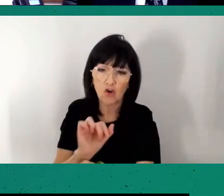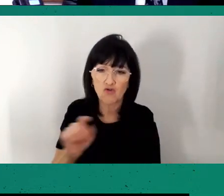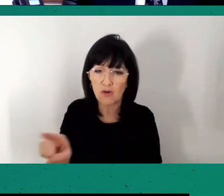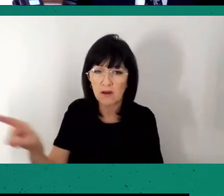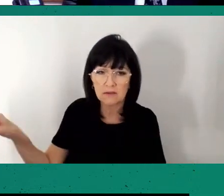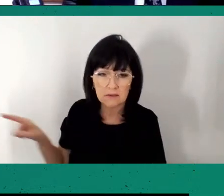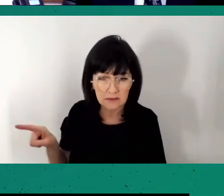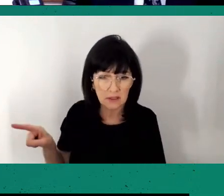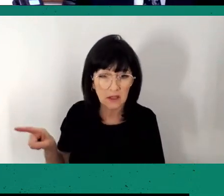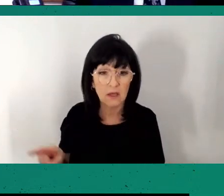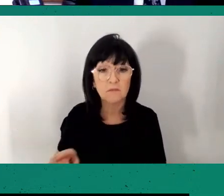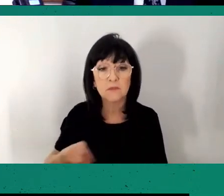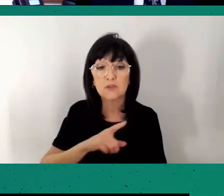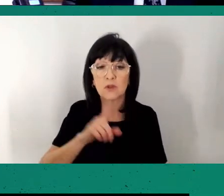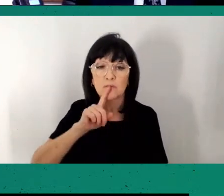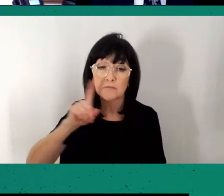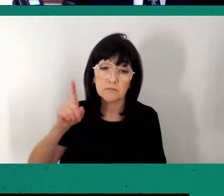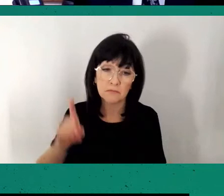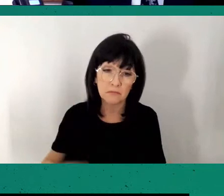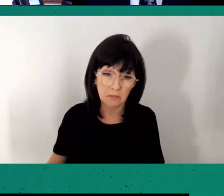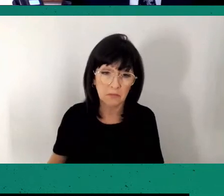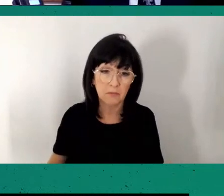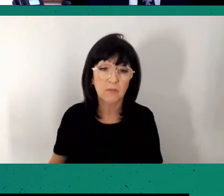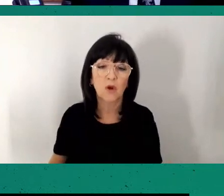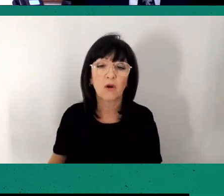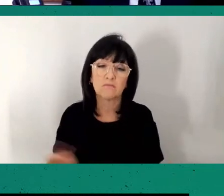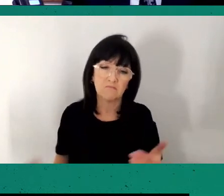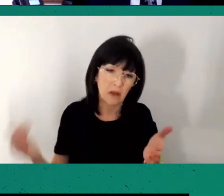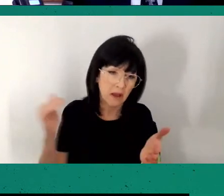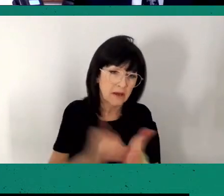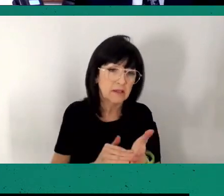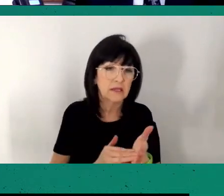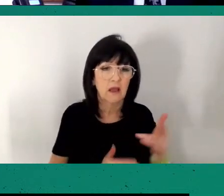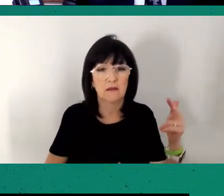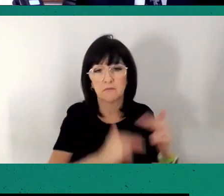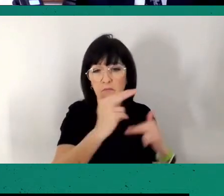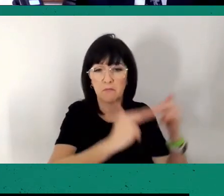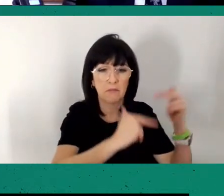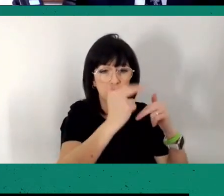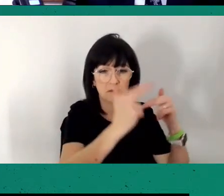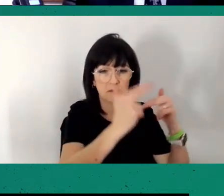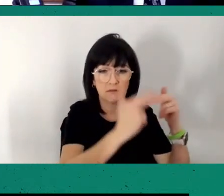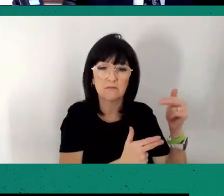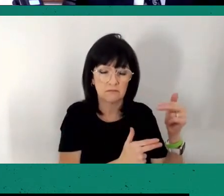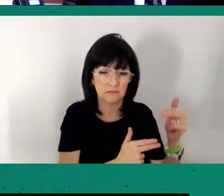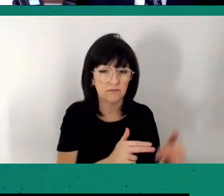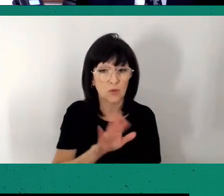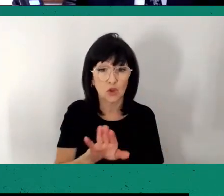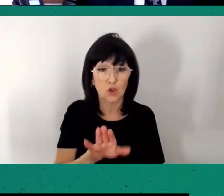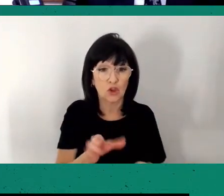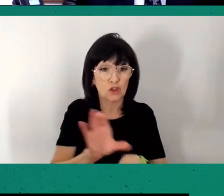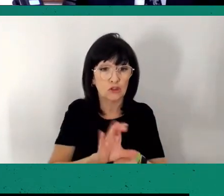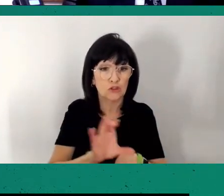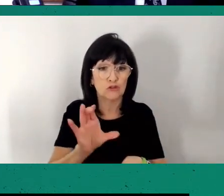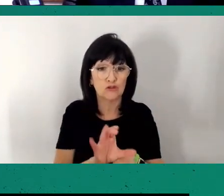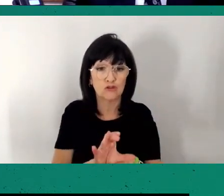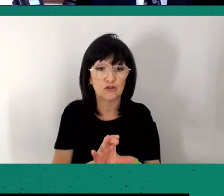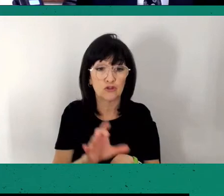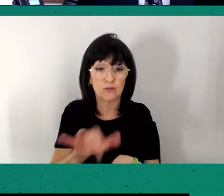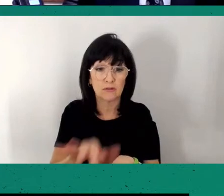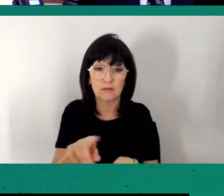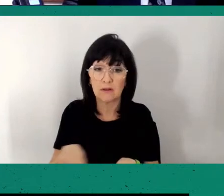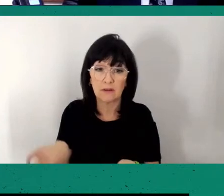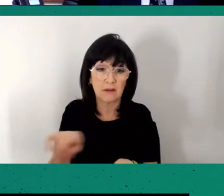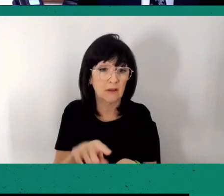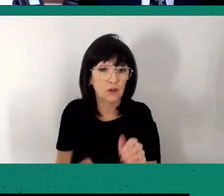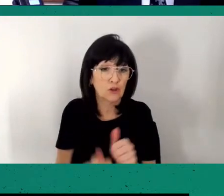The scholars have not been frightened away, but were in full force, over 40, in their own church, one of the most interesting schools I